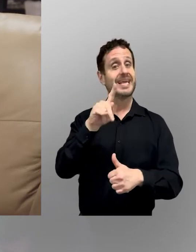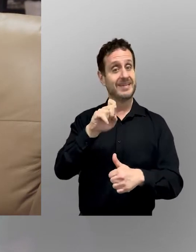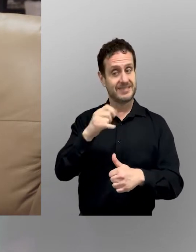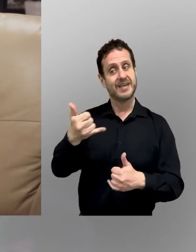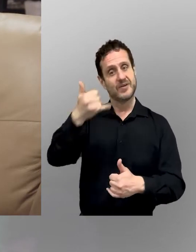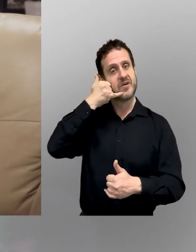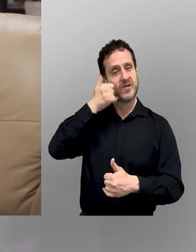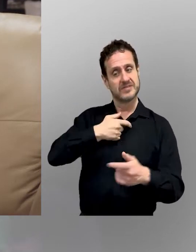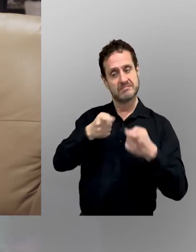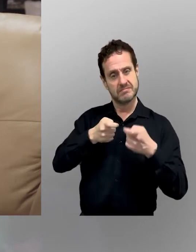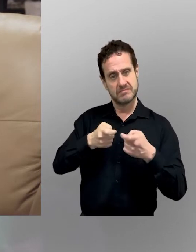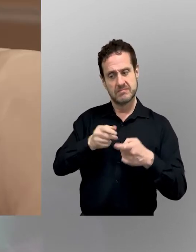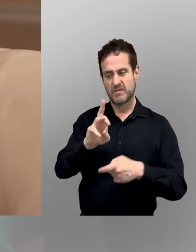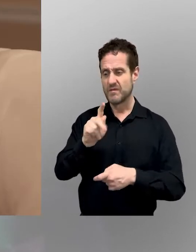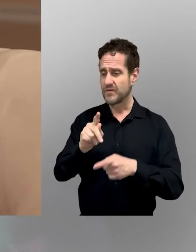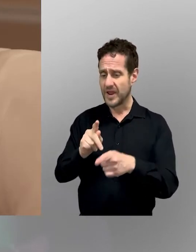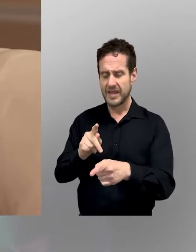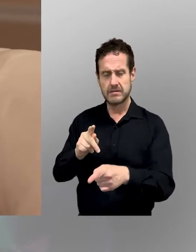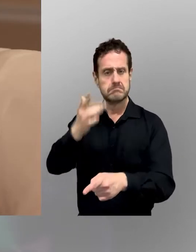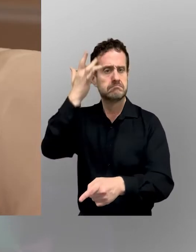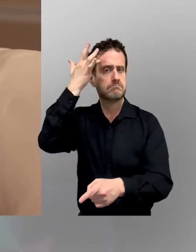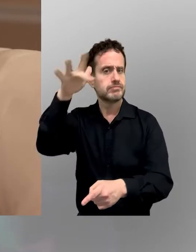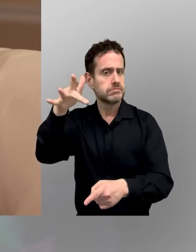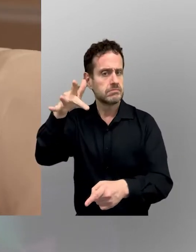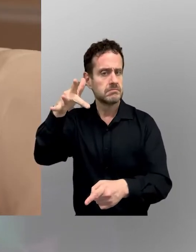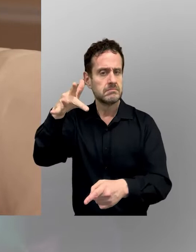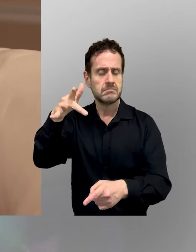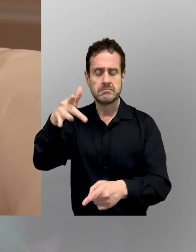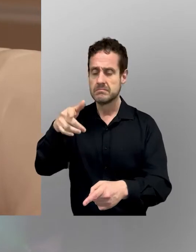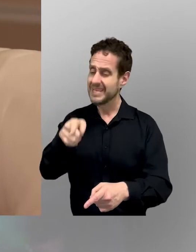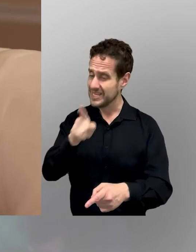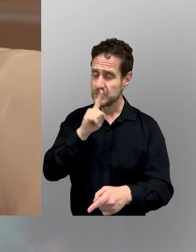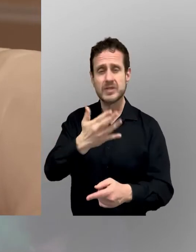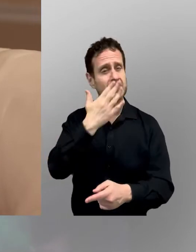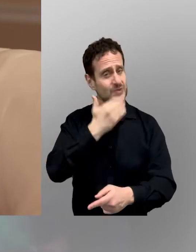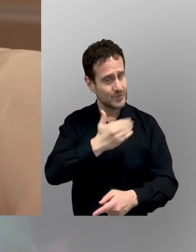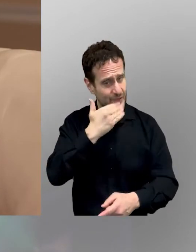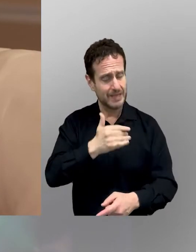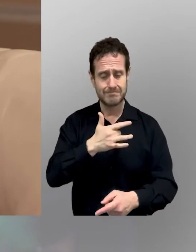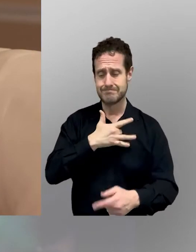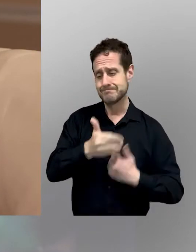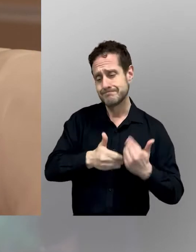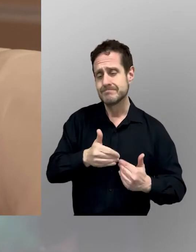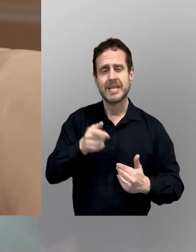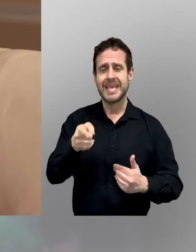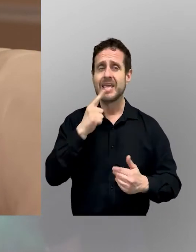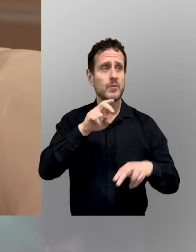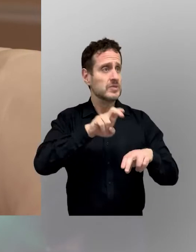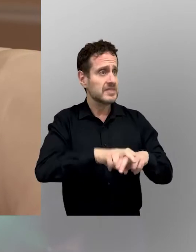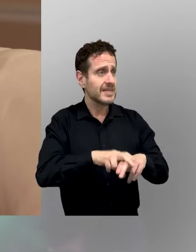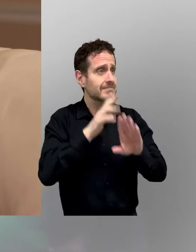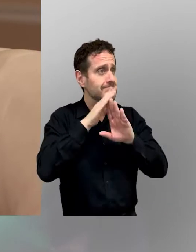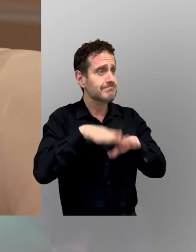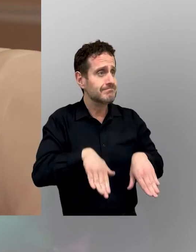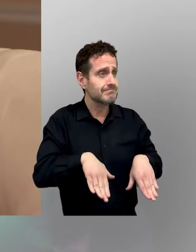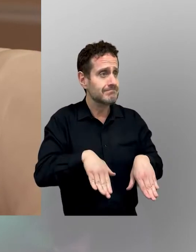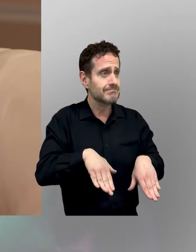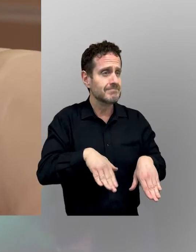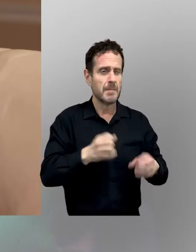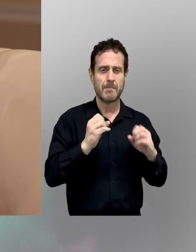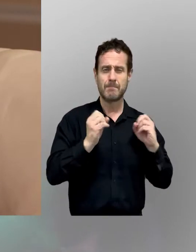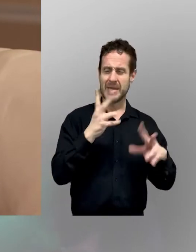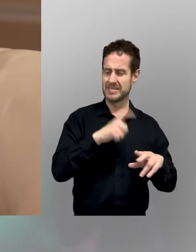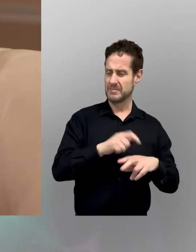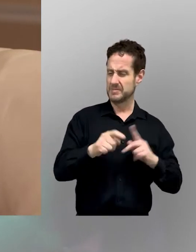of the first intake calls I handled. Frank's a really bright kid. He's really kind. And so he would just kind of sit there and he